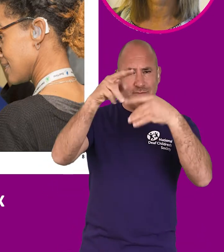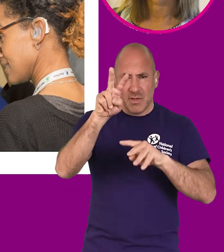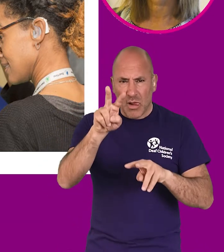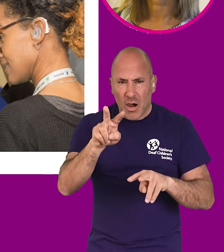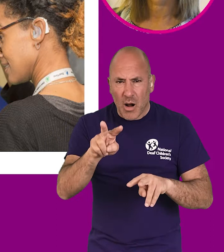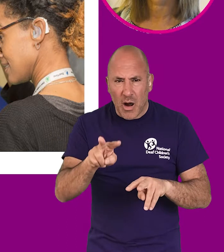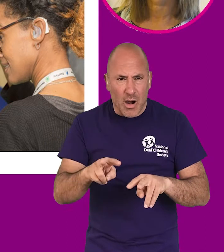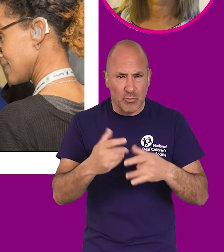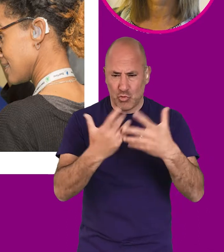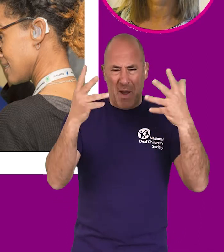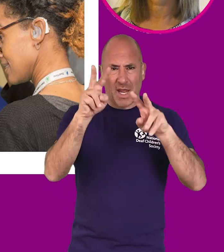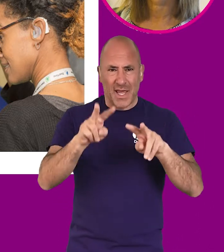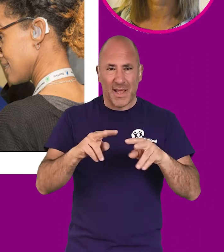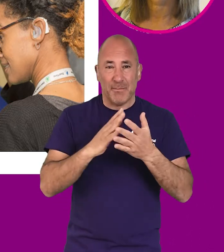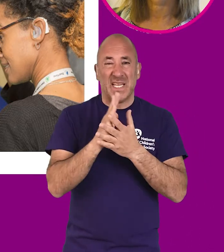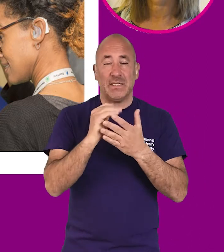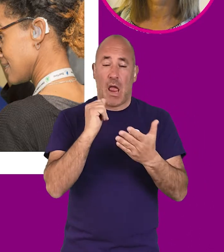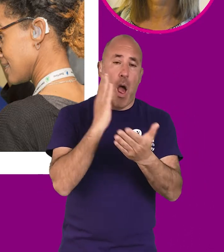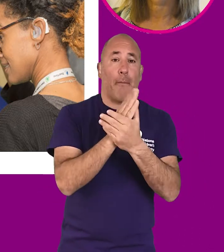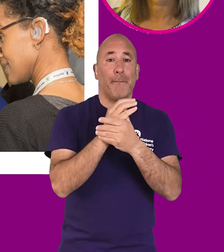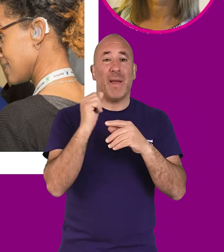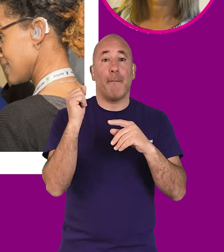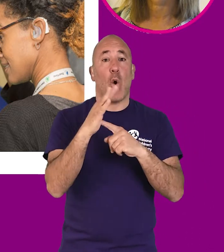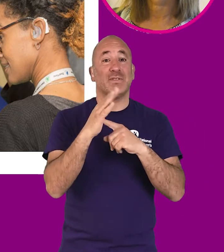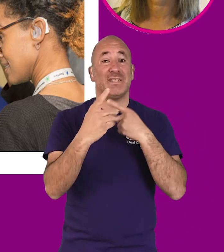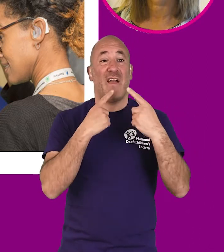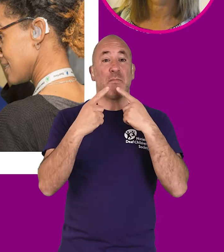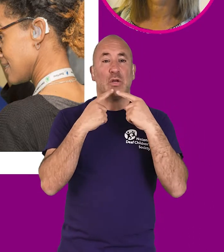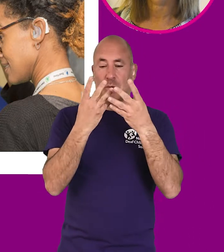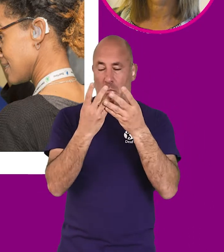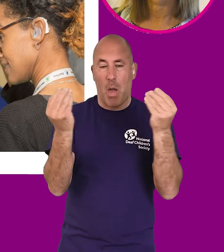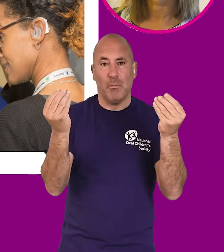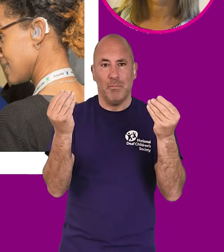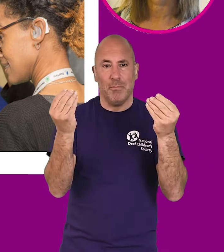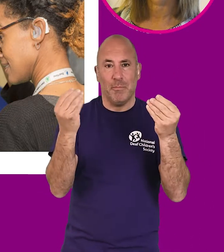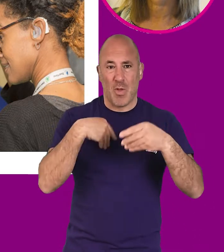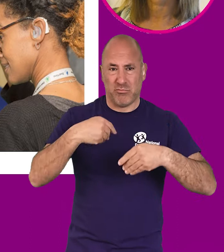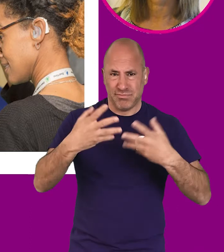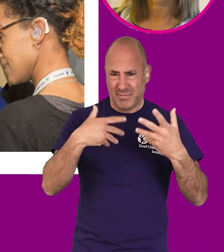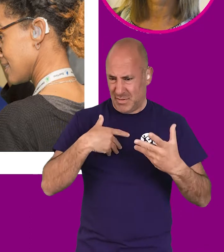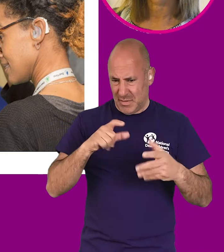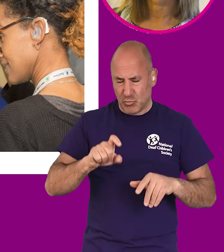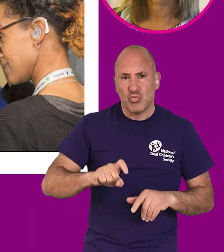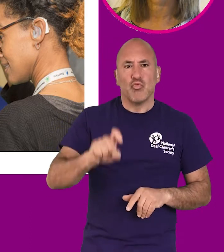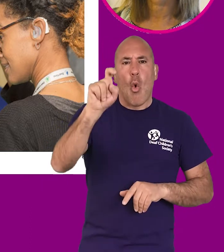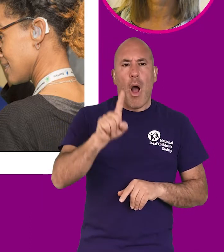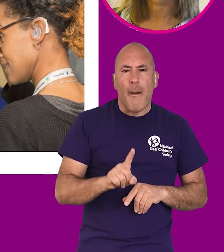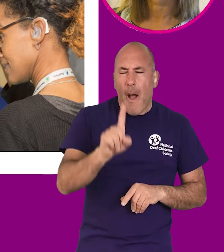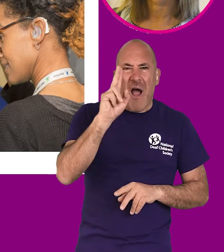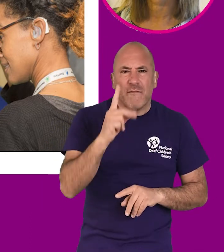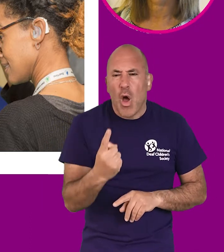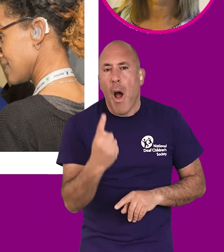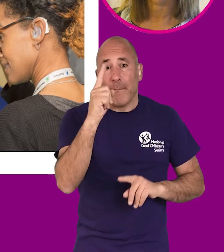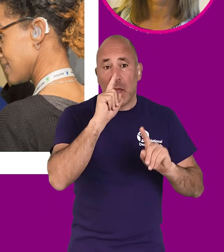box, the actual answer can sometimes just get totally lost because there's so many other things in the chat box. The